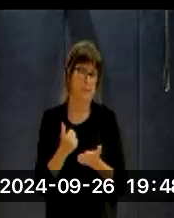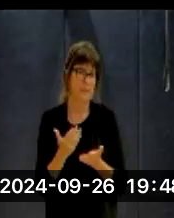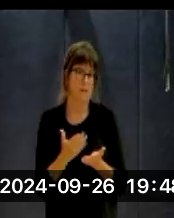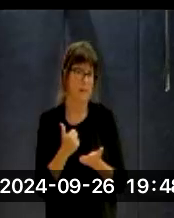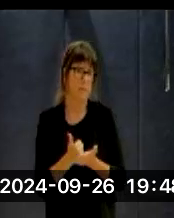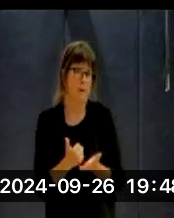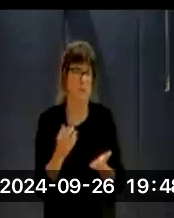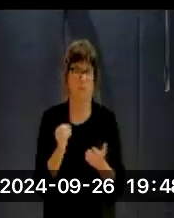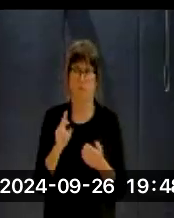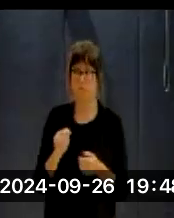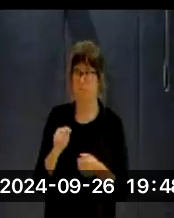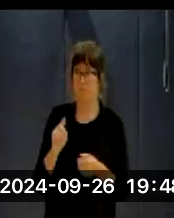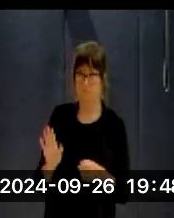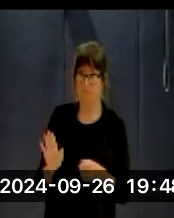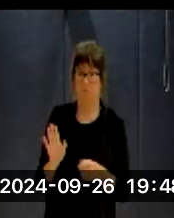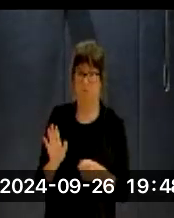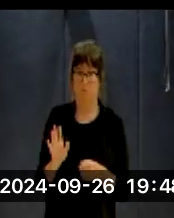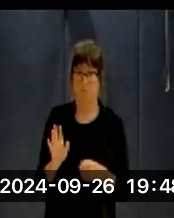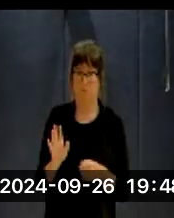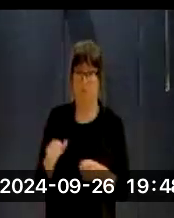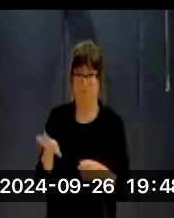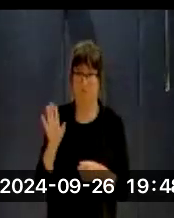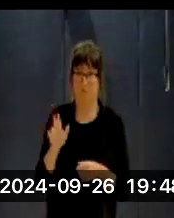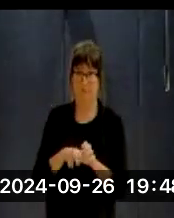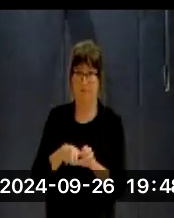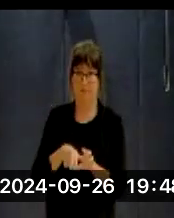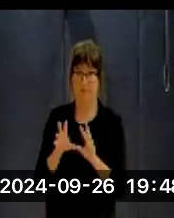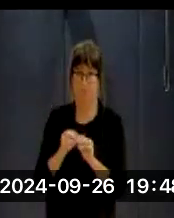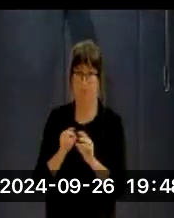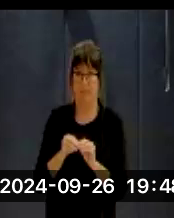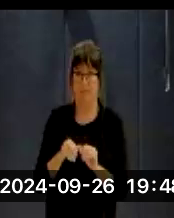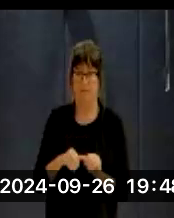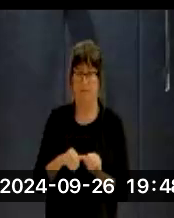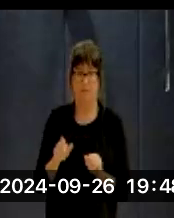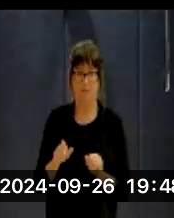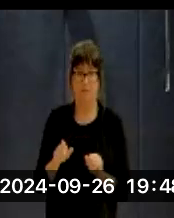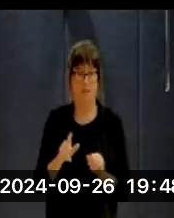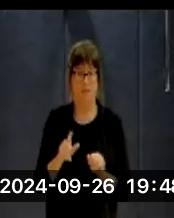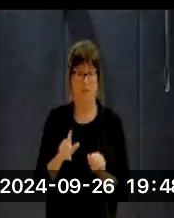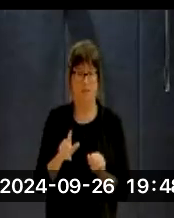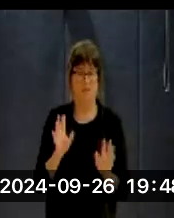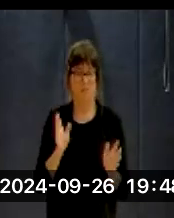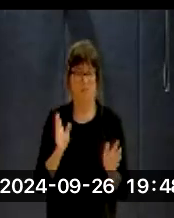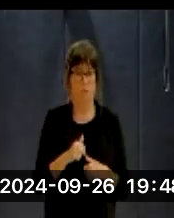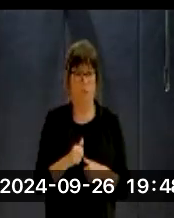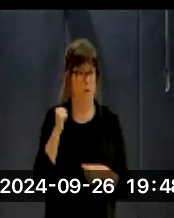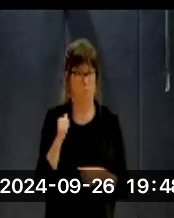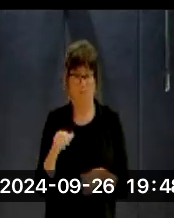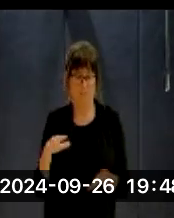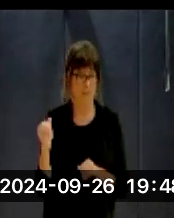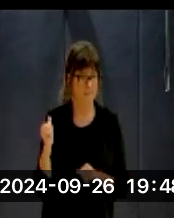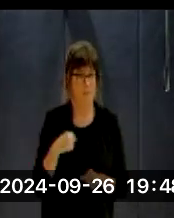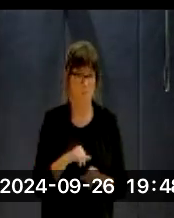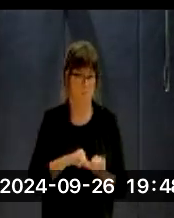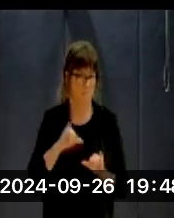respectfully to leave the meeting, they got out of hand and they said, we're not leaving, and we're gonna be here